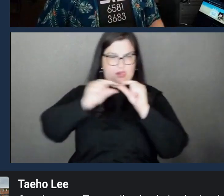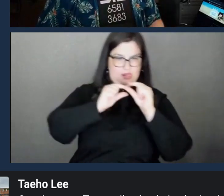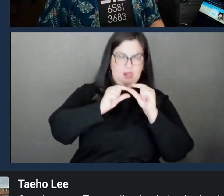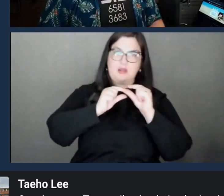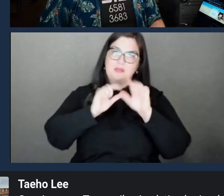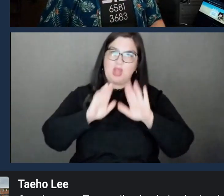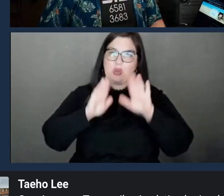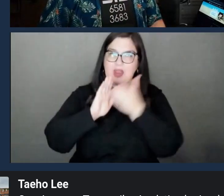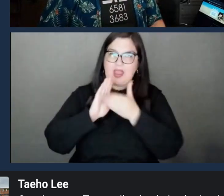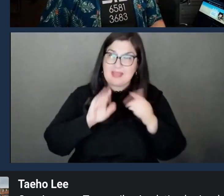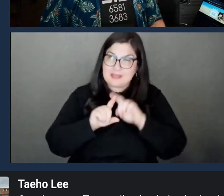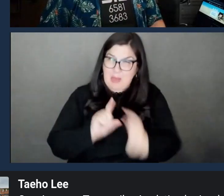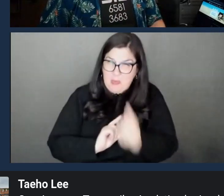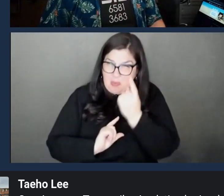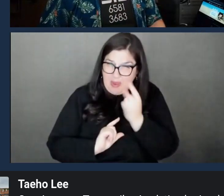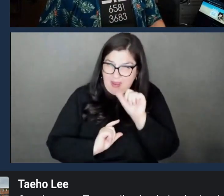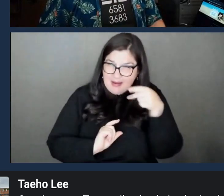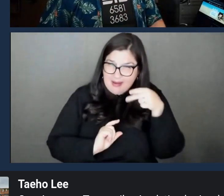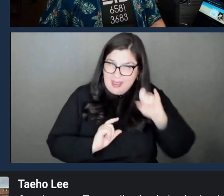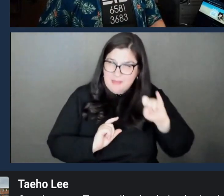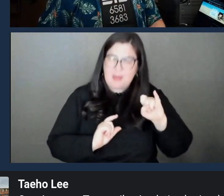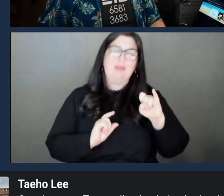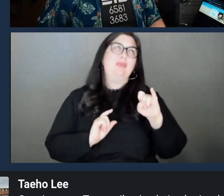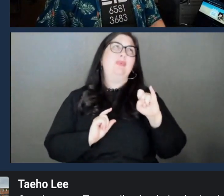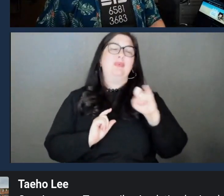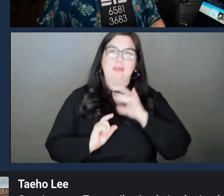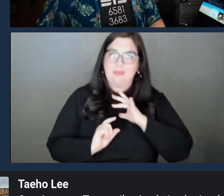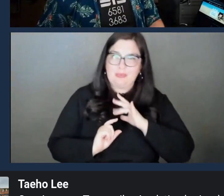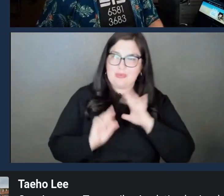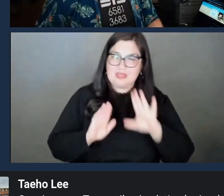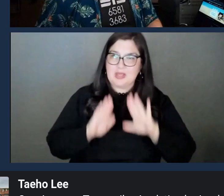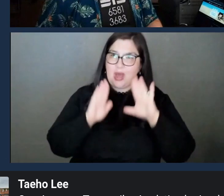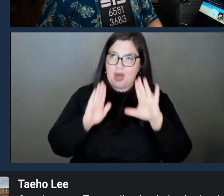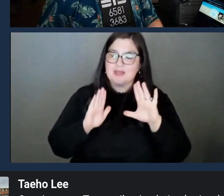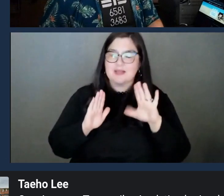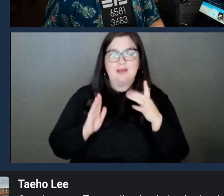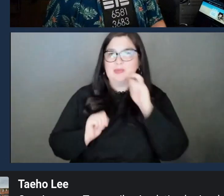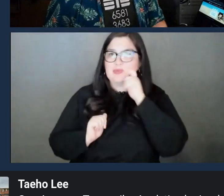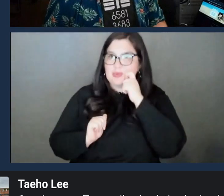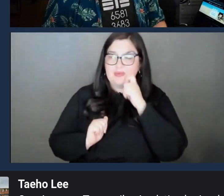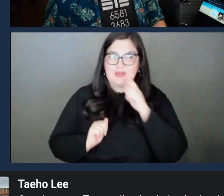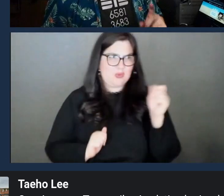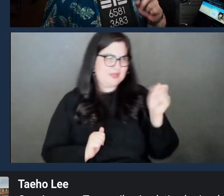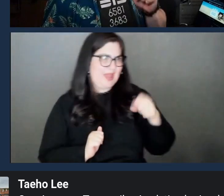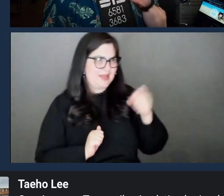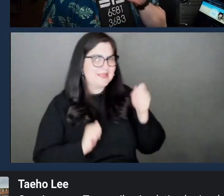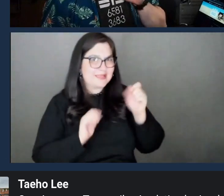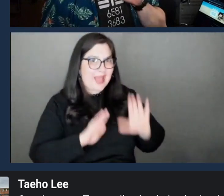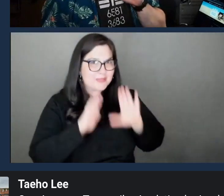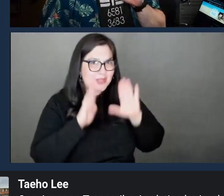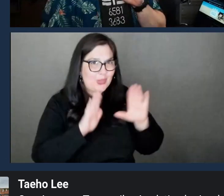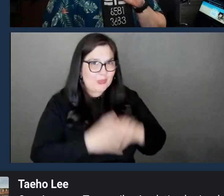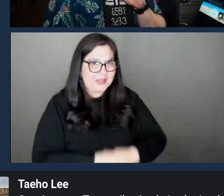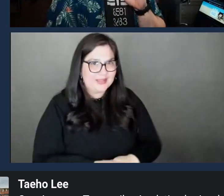by using a single API, that's also great, right? So excellent. Absolutely. Are